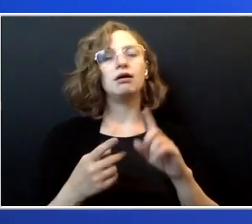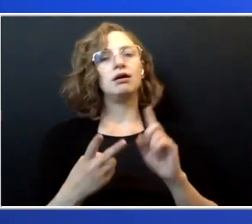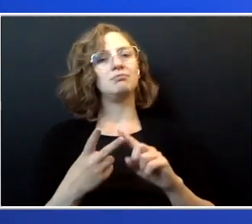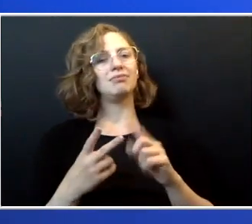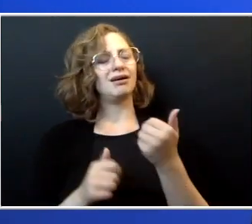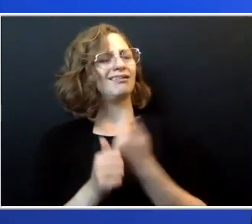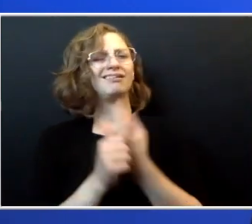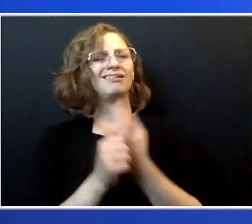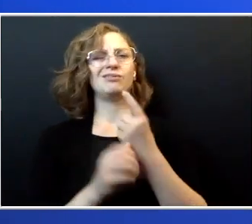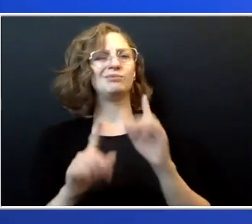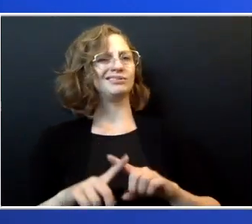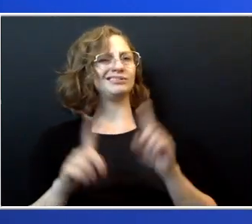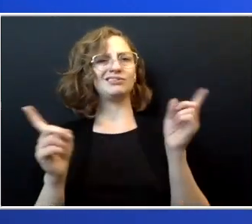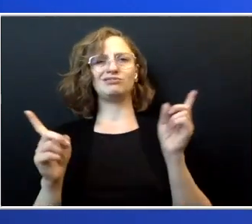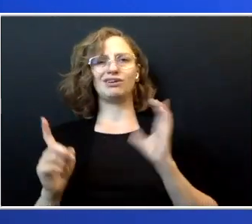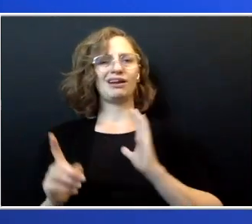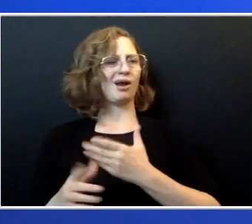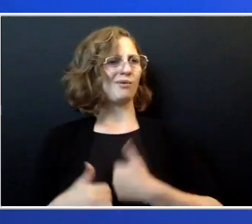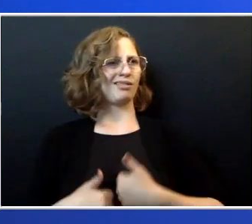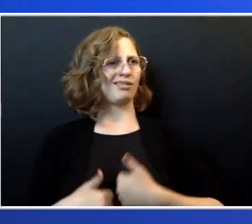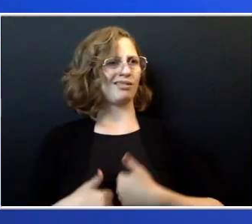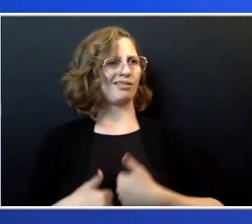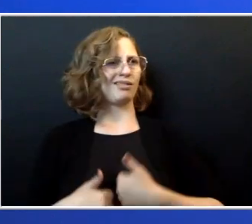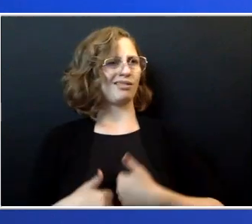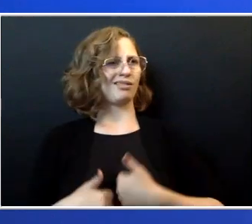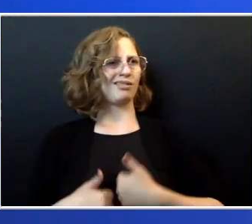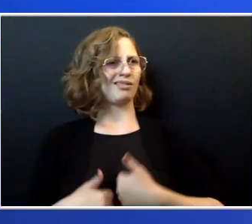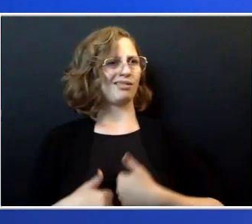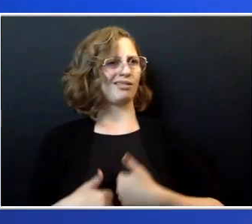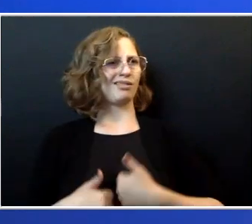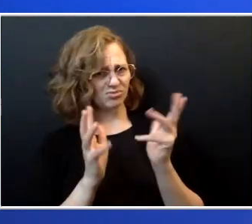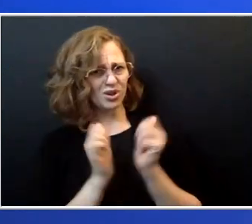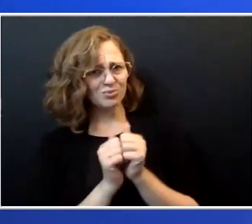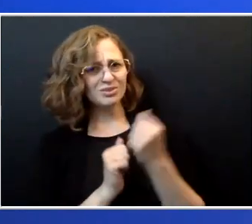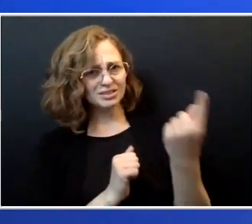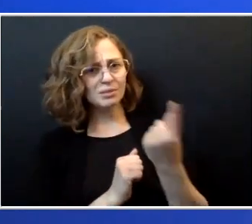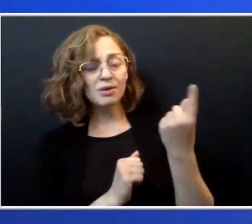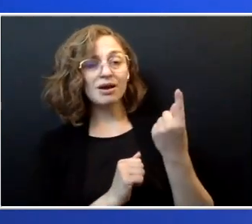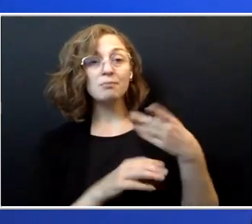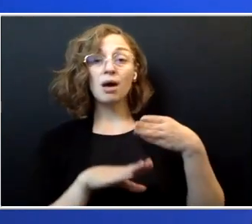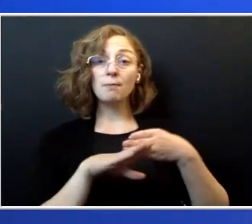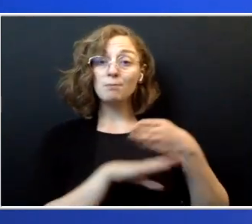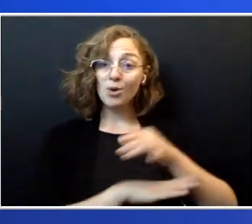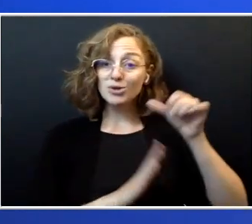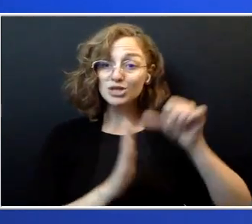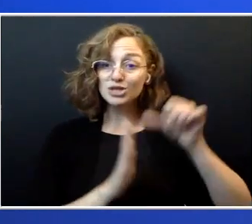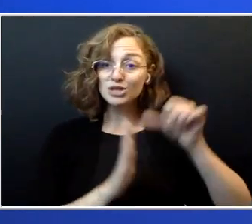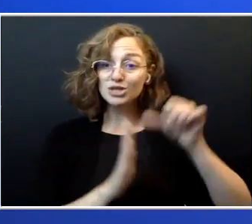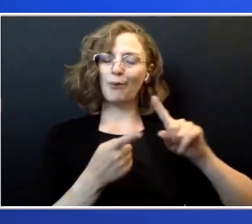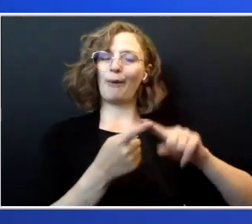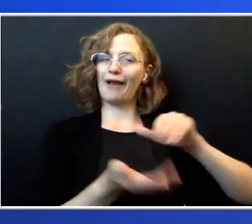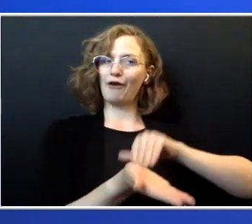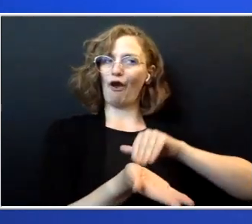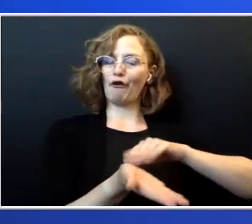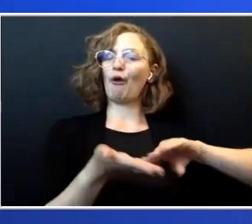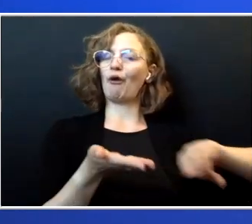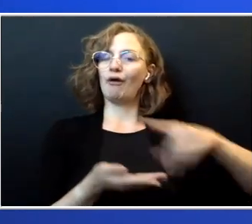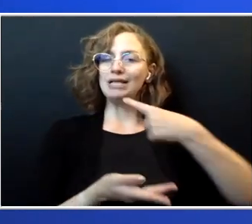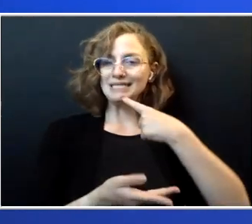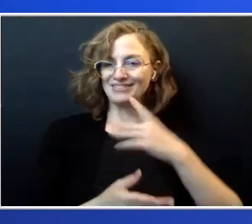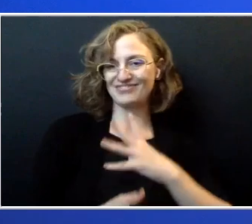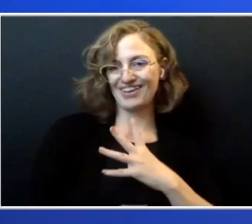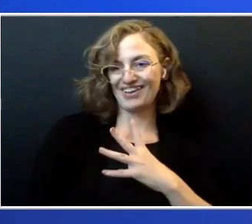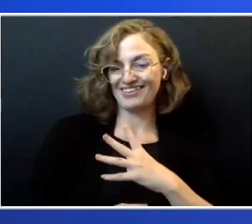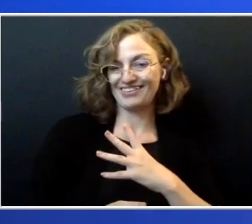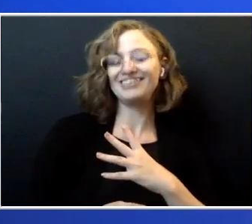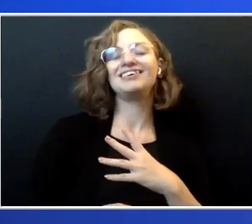places. I would definitely speak to someone. But I do think that post-surgery, once you are cleared, once it's appropriate for you to begin, and that's a discussion between